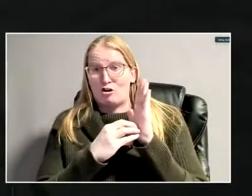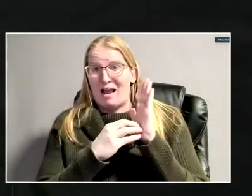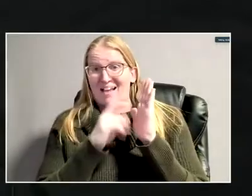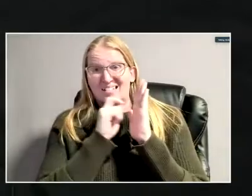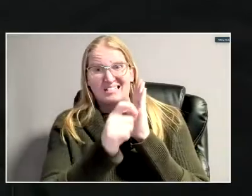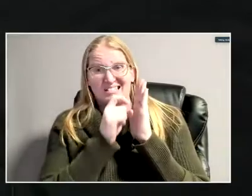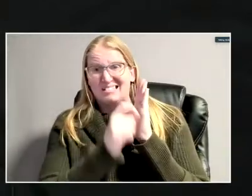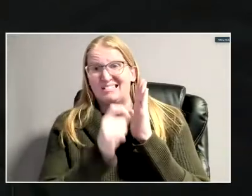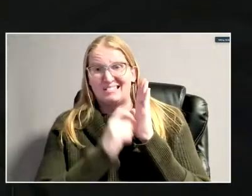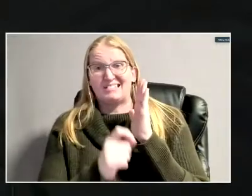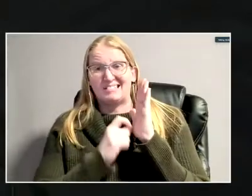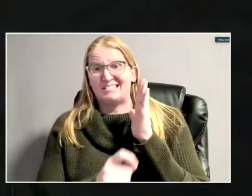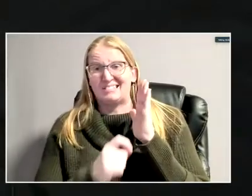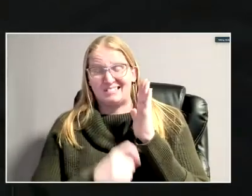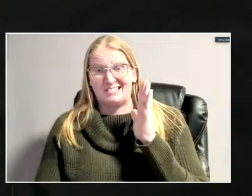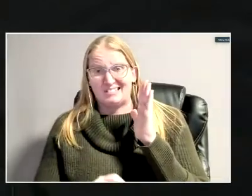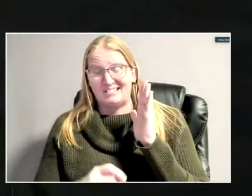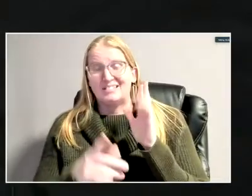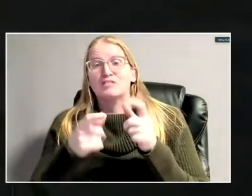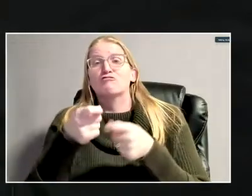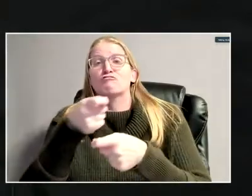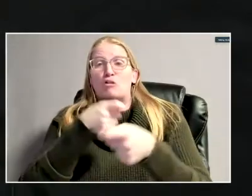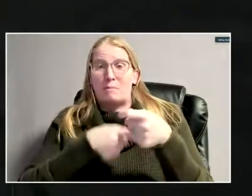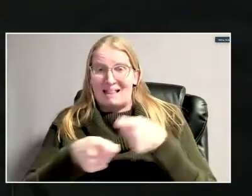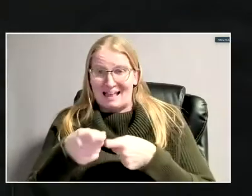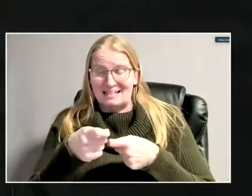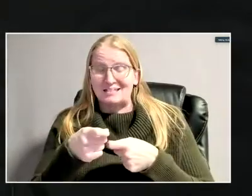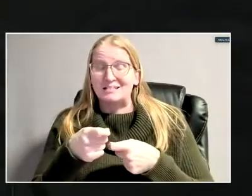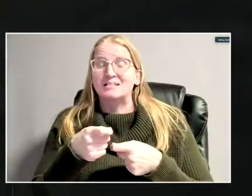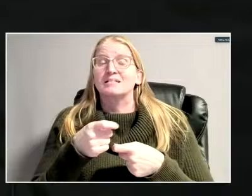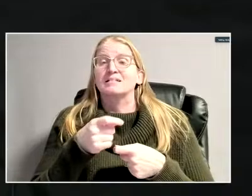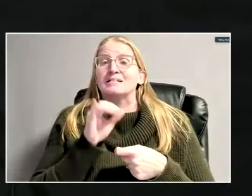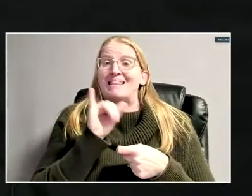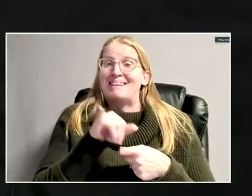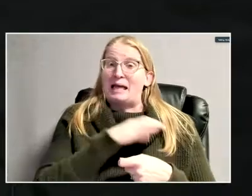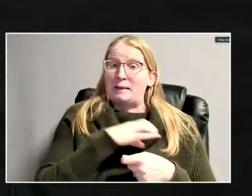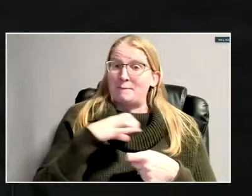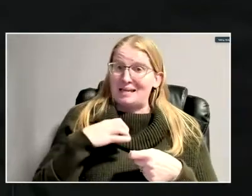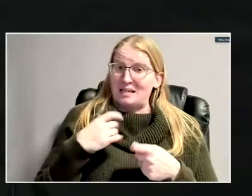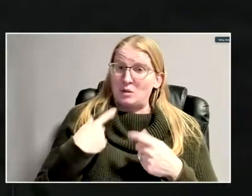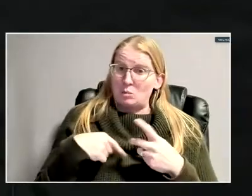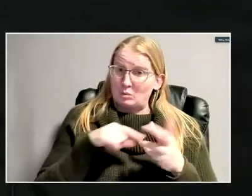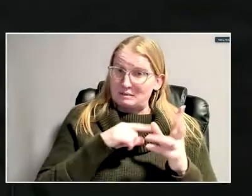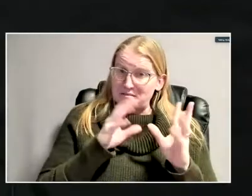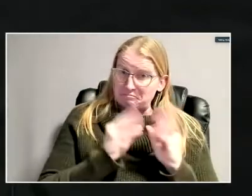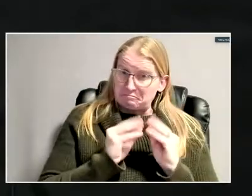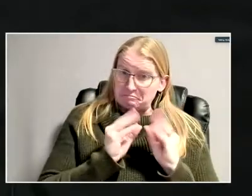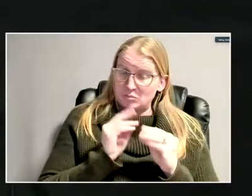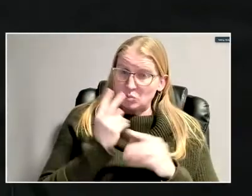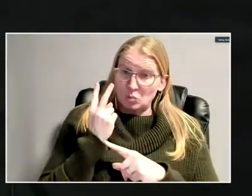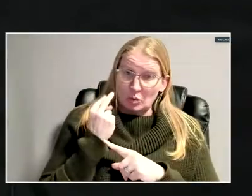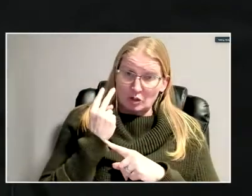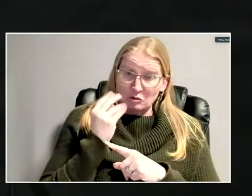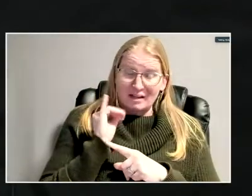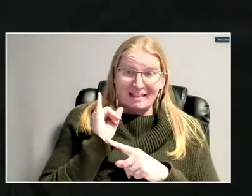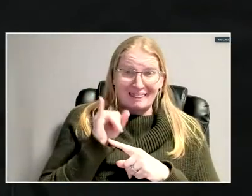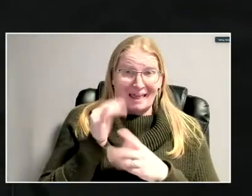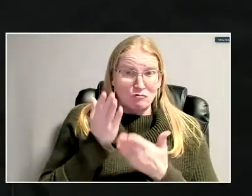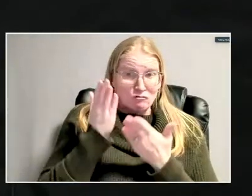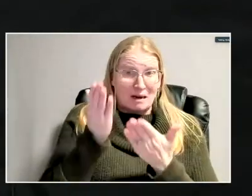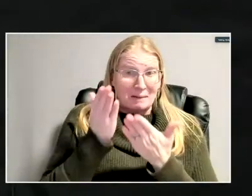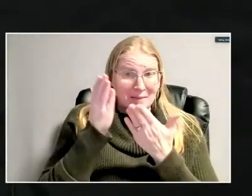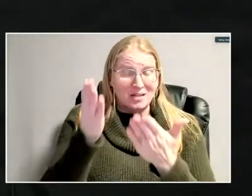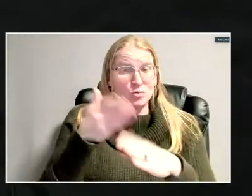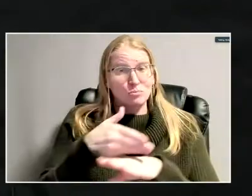replace them with whereas a committee was convened two years ago that made recommendations to increase access to RTM including